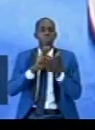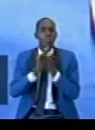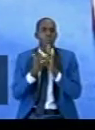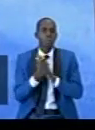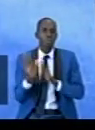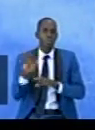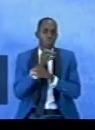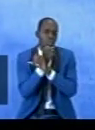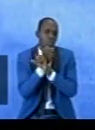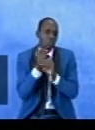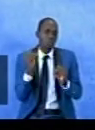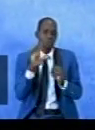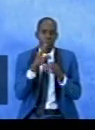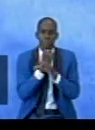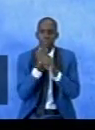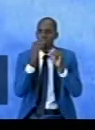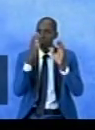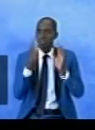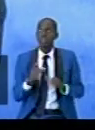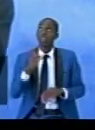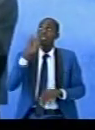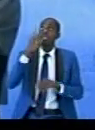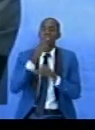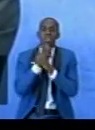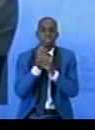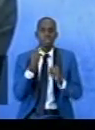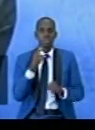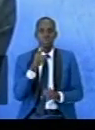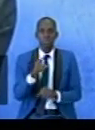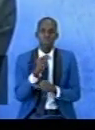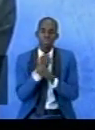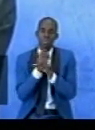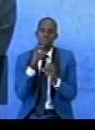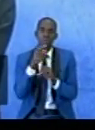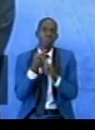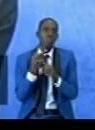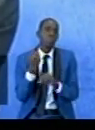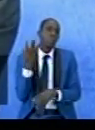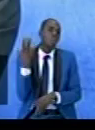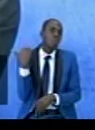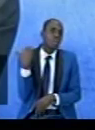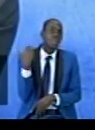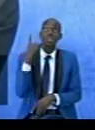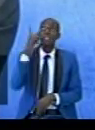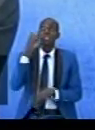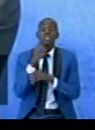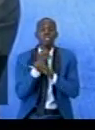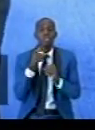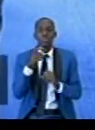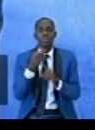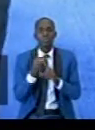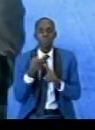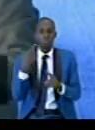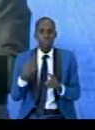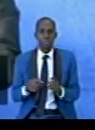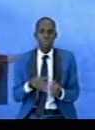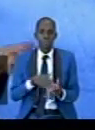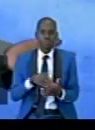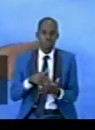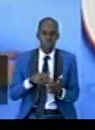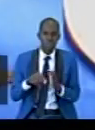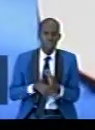your savior, and he saves you. He saves you from the past. It saves you from your weakness. It saves you